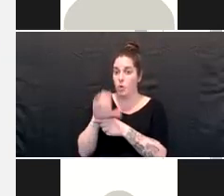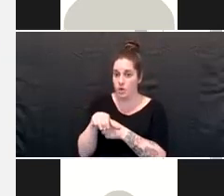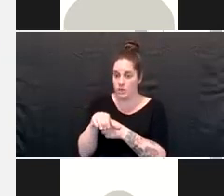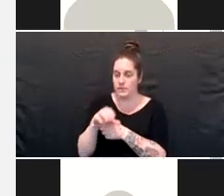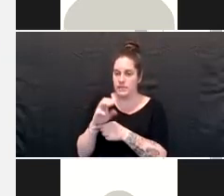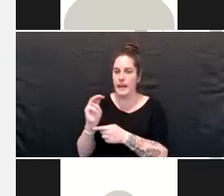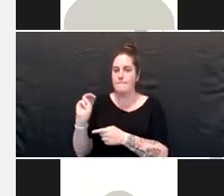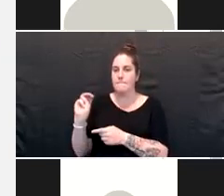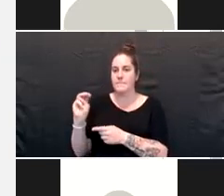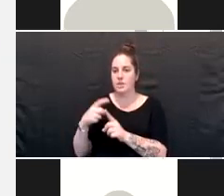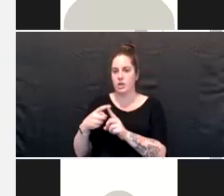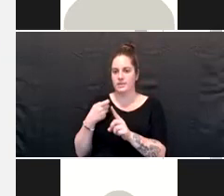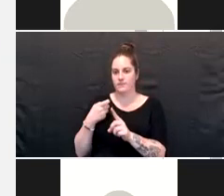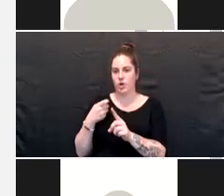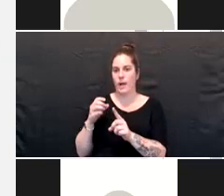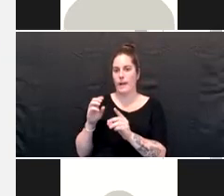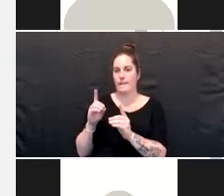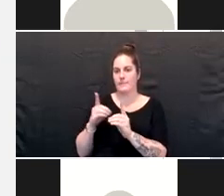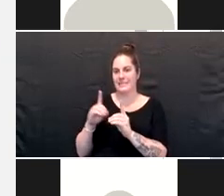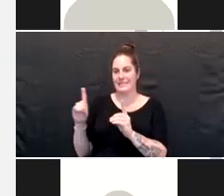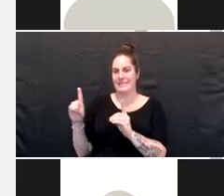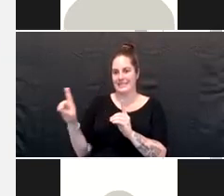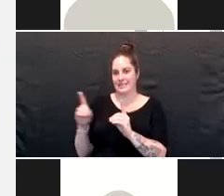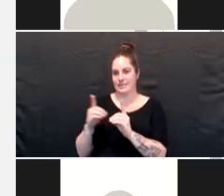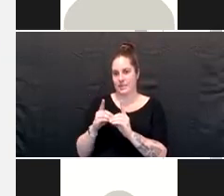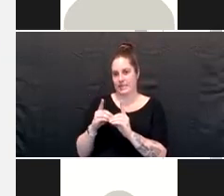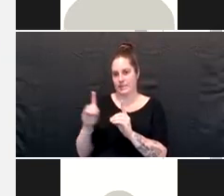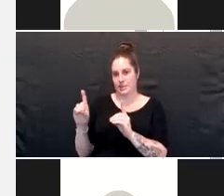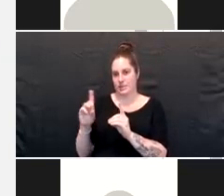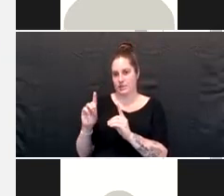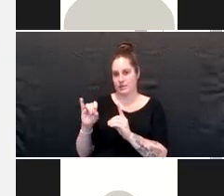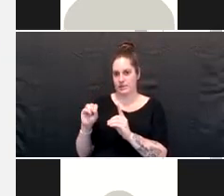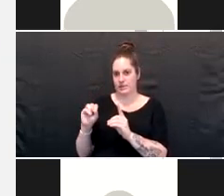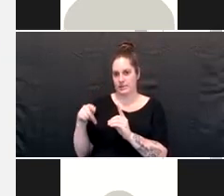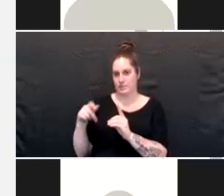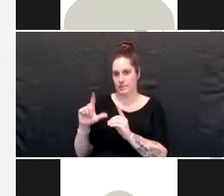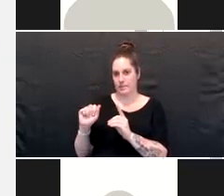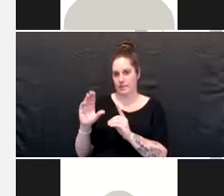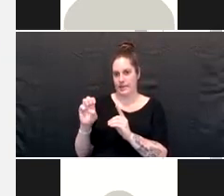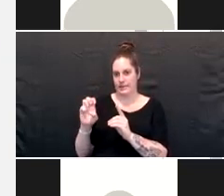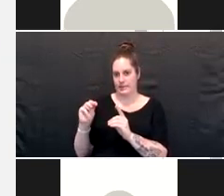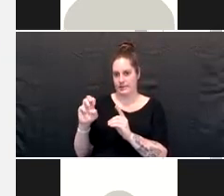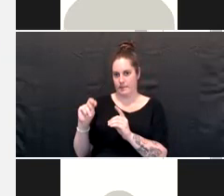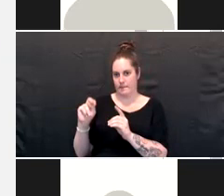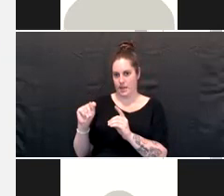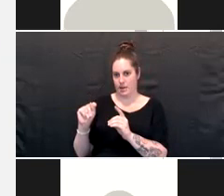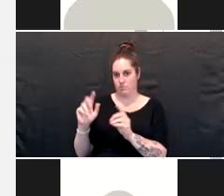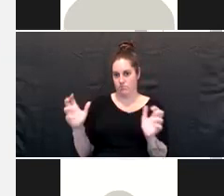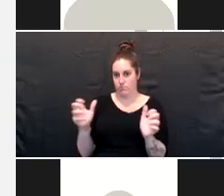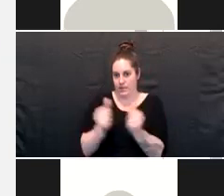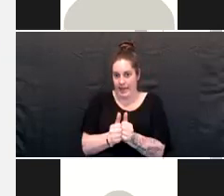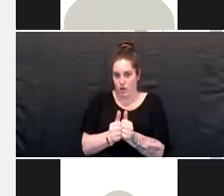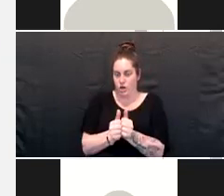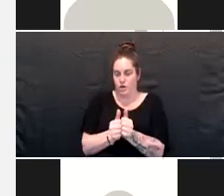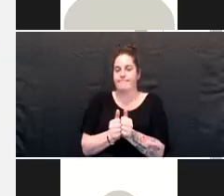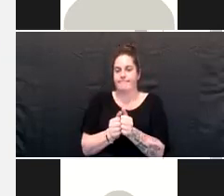comes from the displacement. We put them together, we get a joule, okay? So